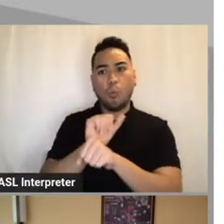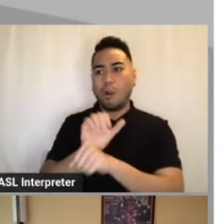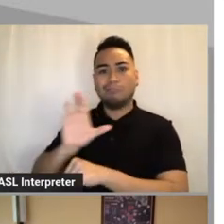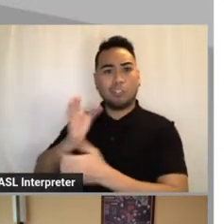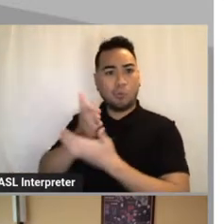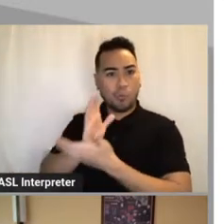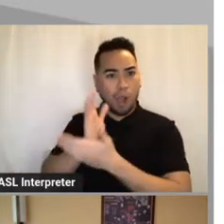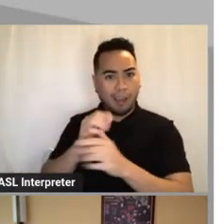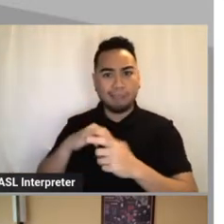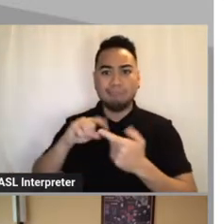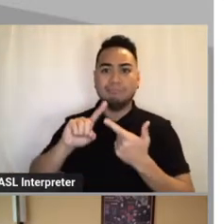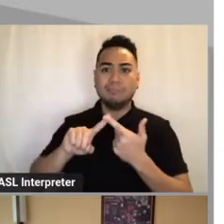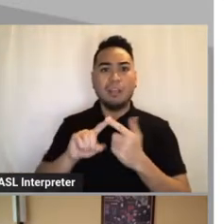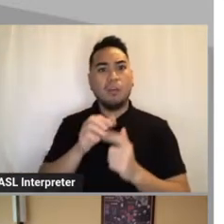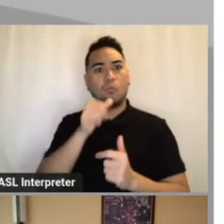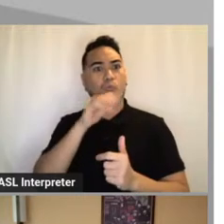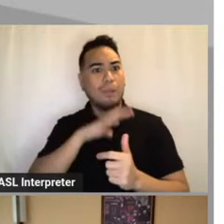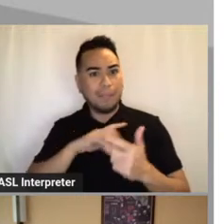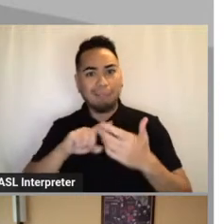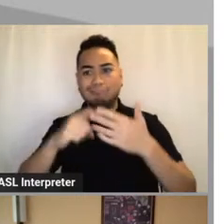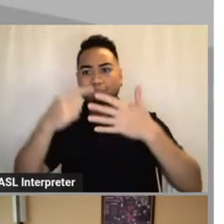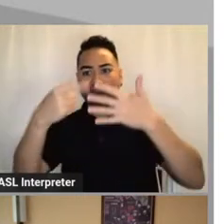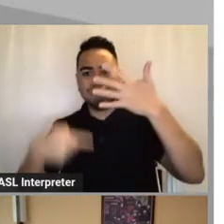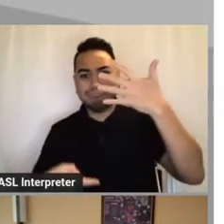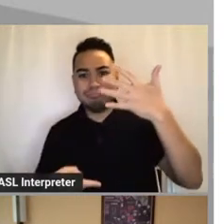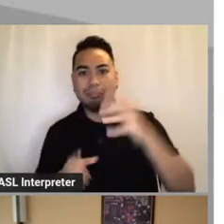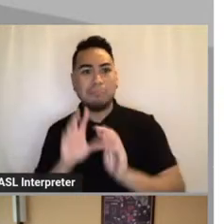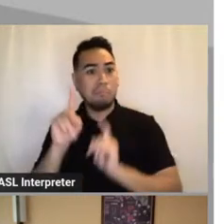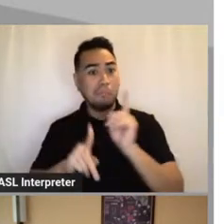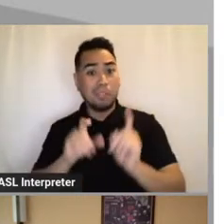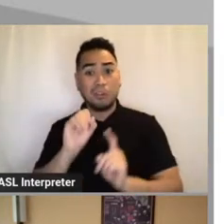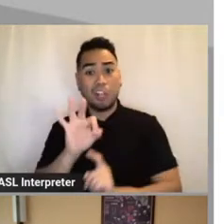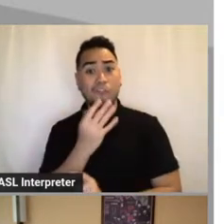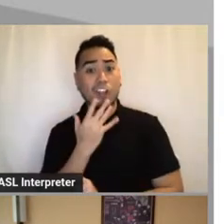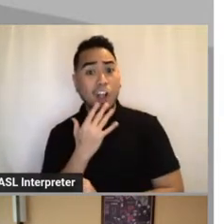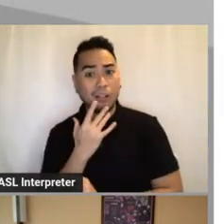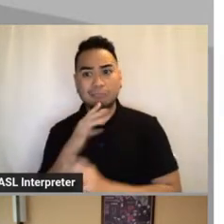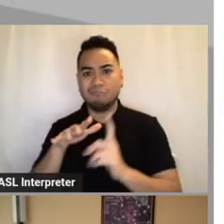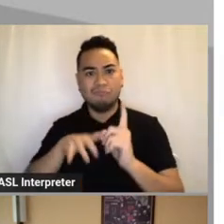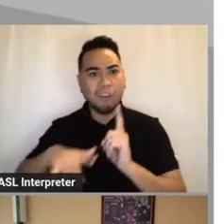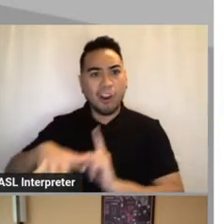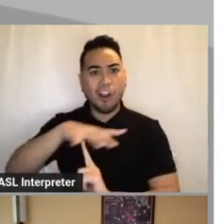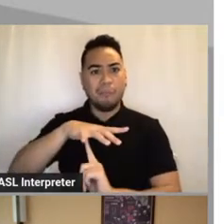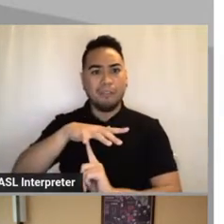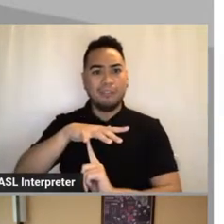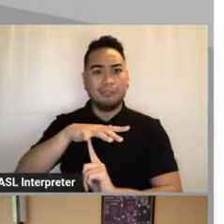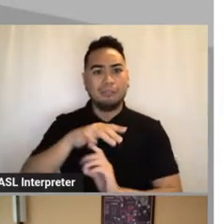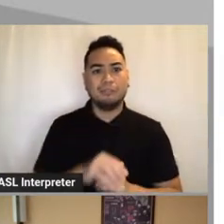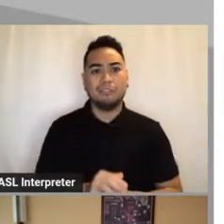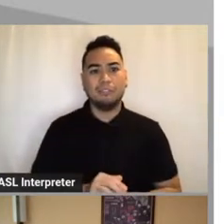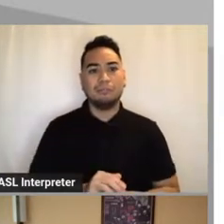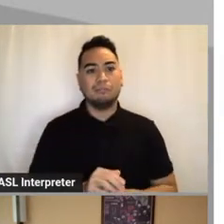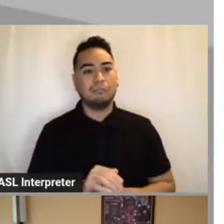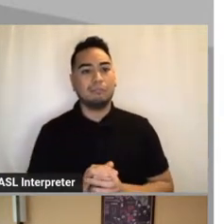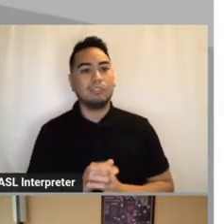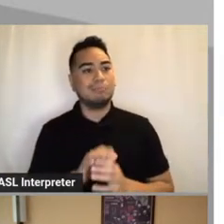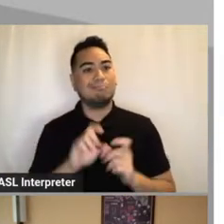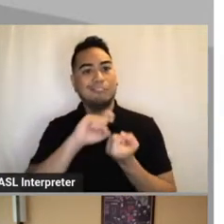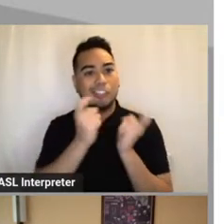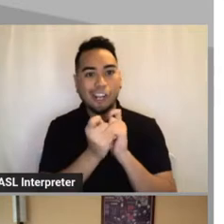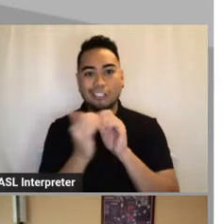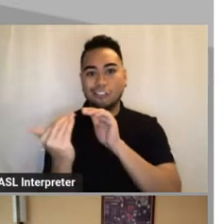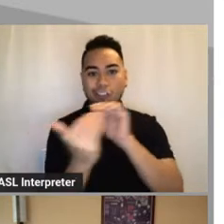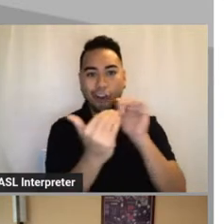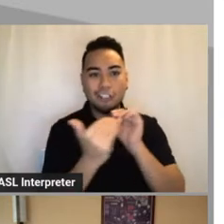women, for LGBTQ communities, for the environment, for redistributive justice, social